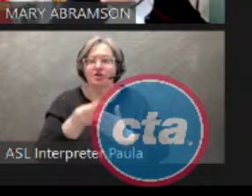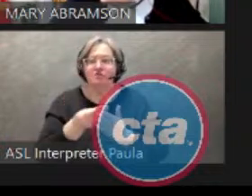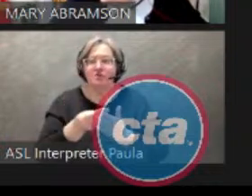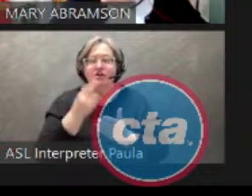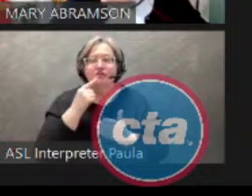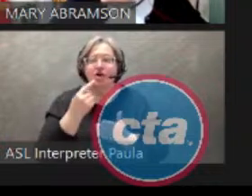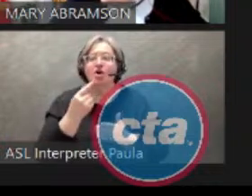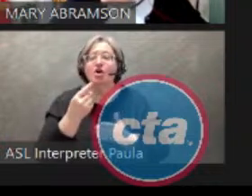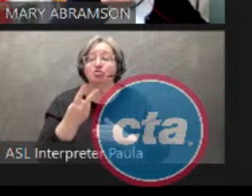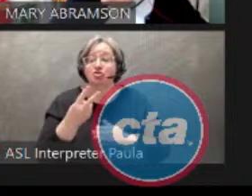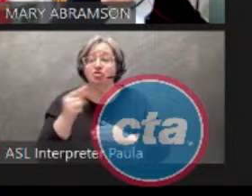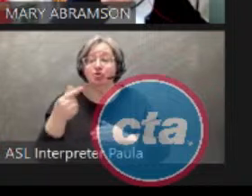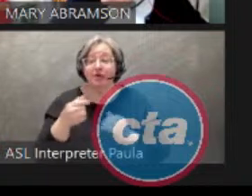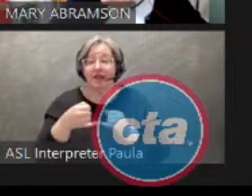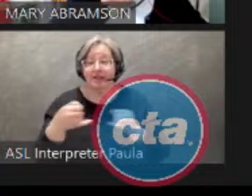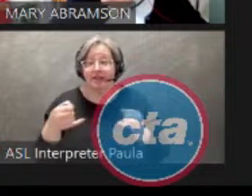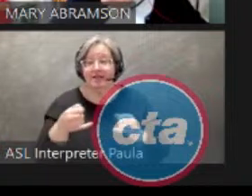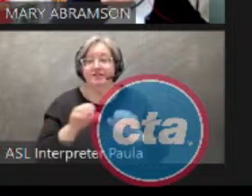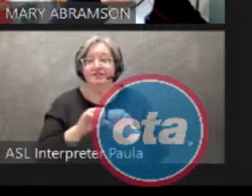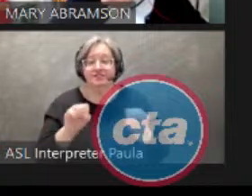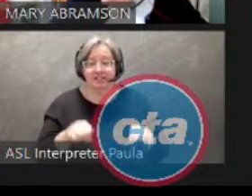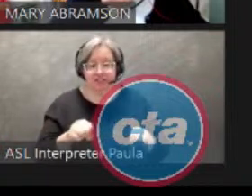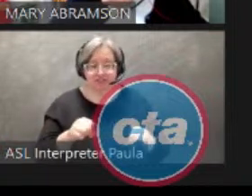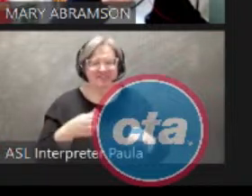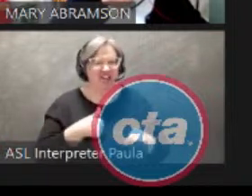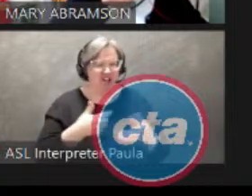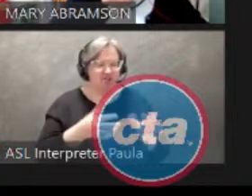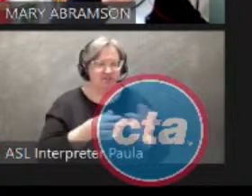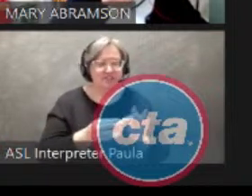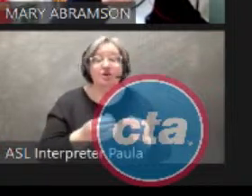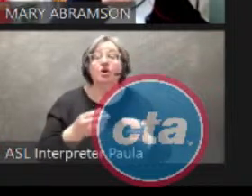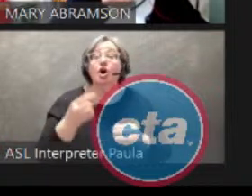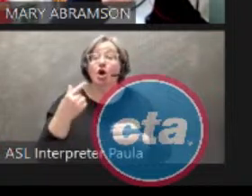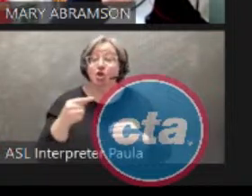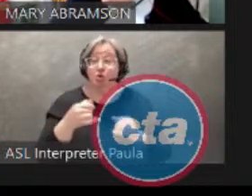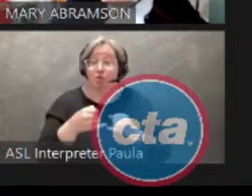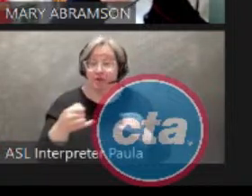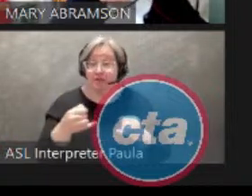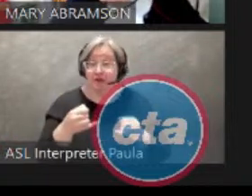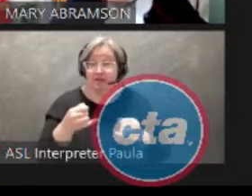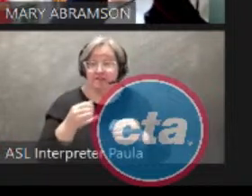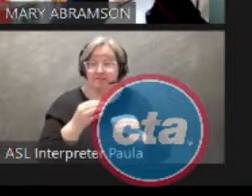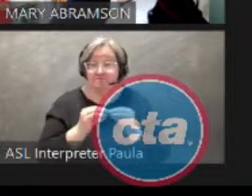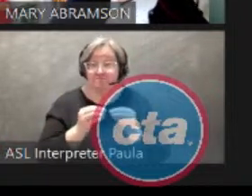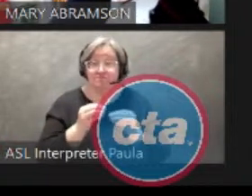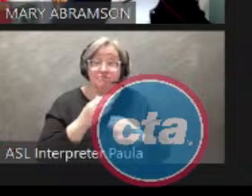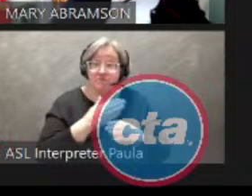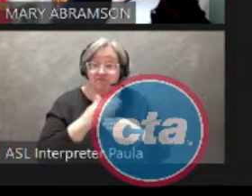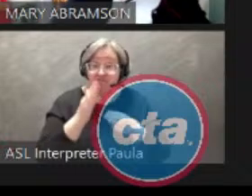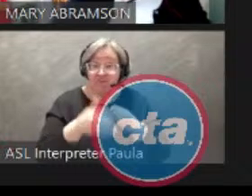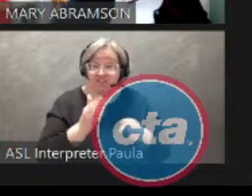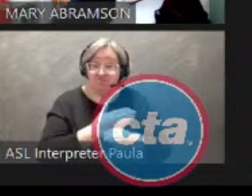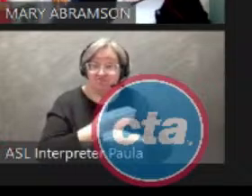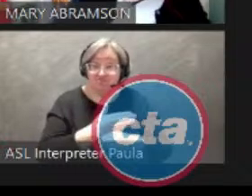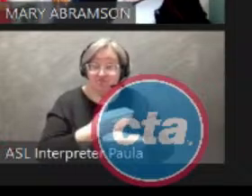stations I previously mentioned. And when those 2 stations are complete, the Green Line will be fully accessible.